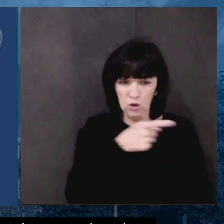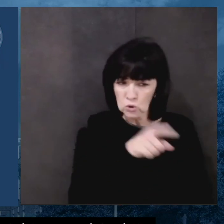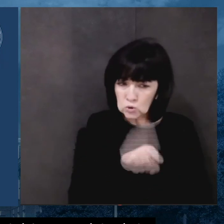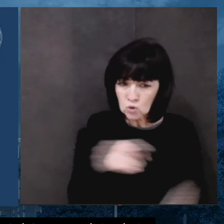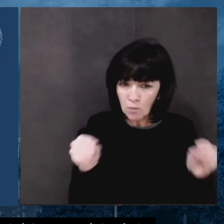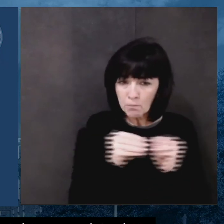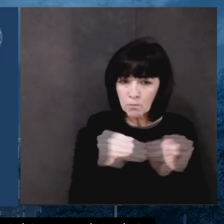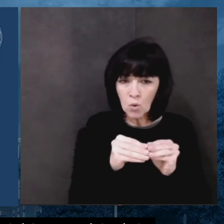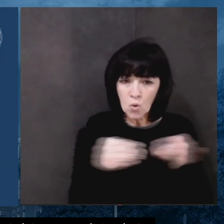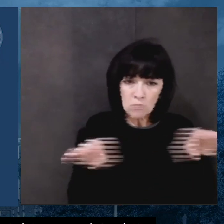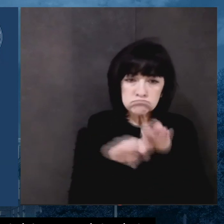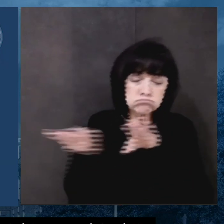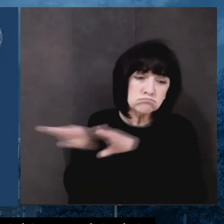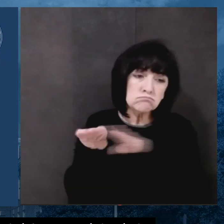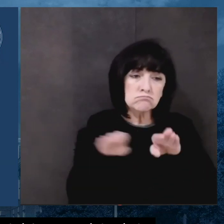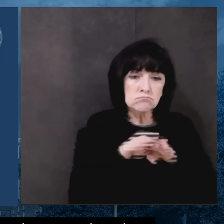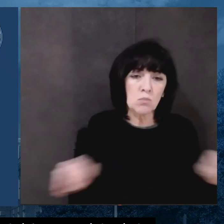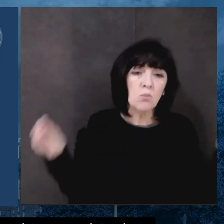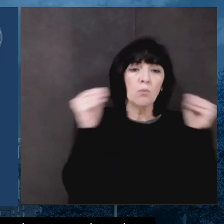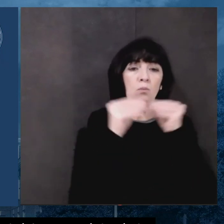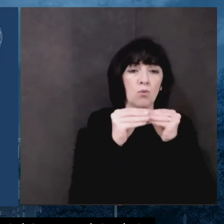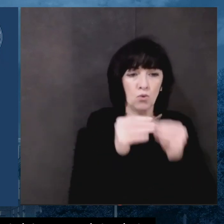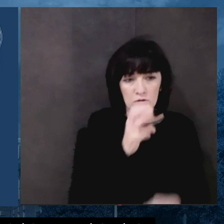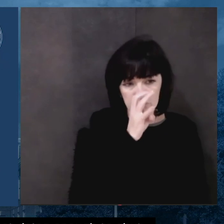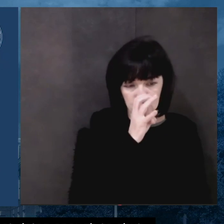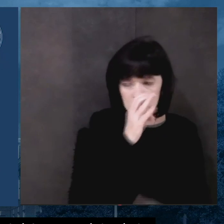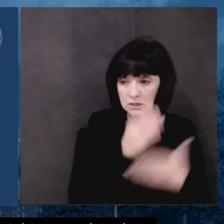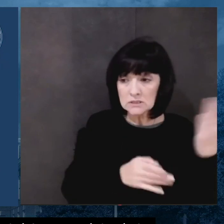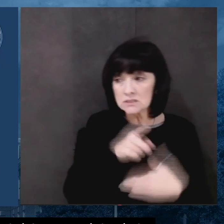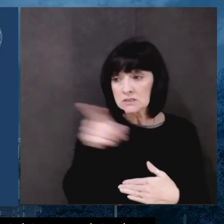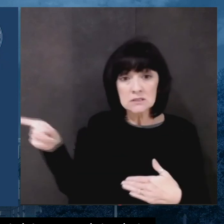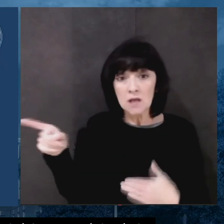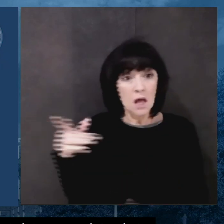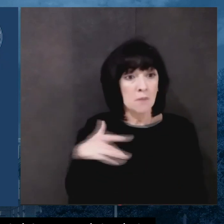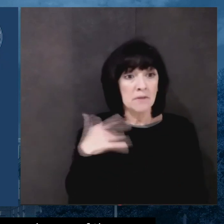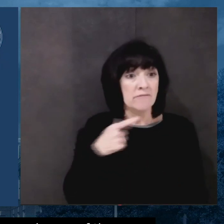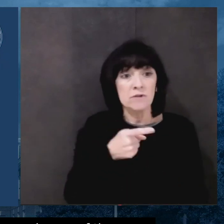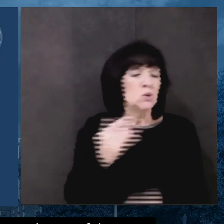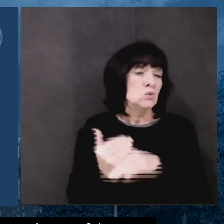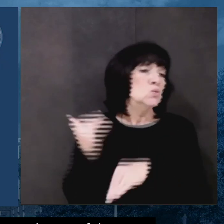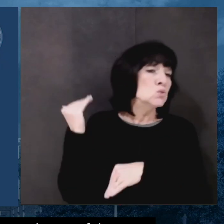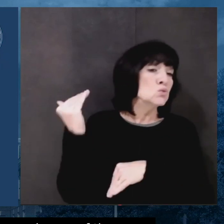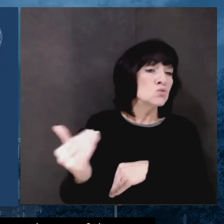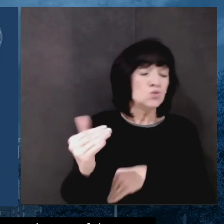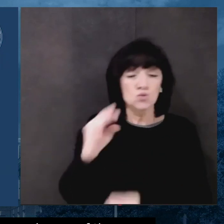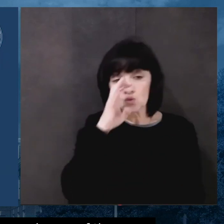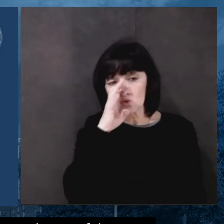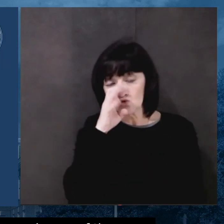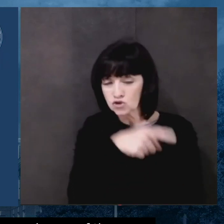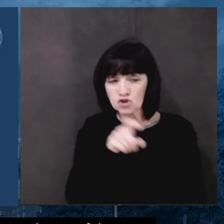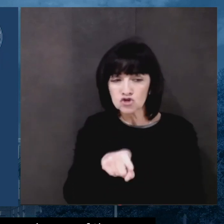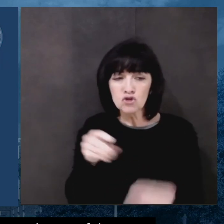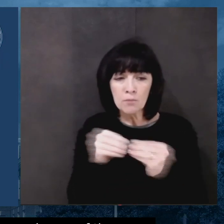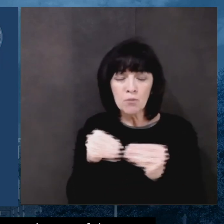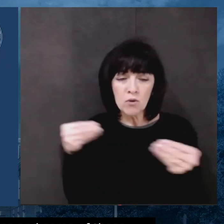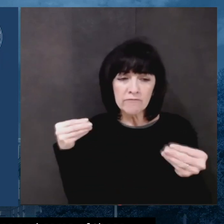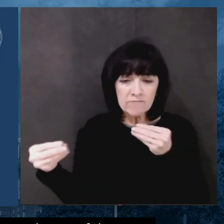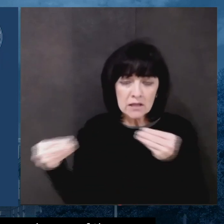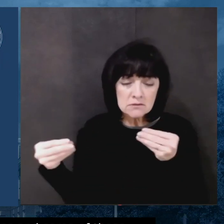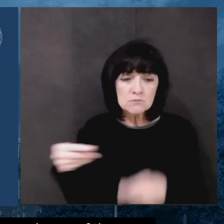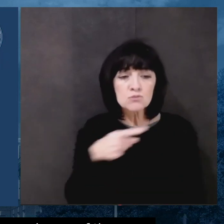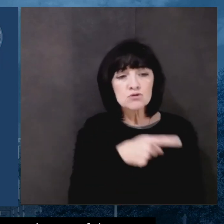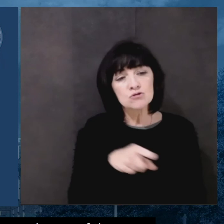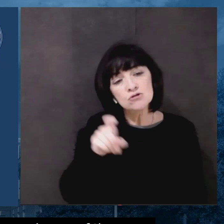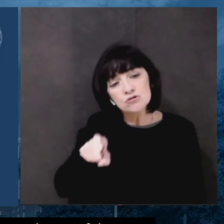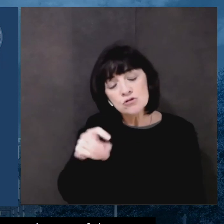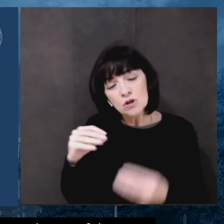impose restrictions. And some of those think we're doing way too much and shouldn't do much at all with respect